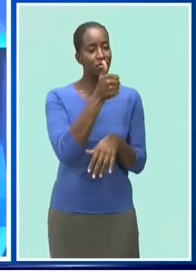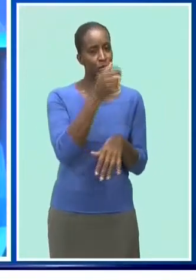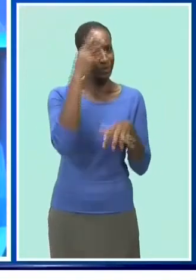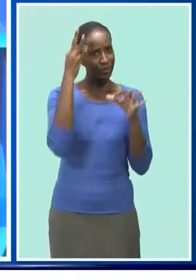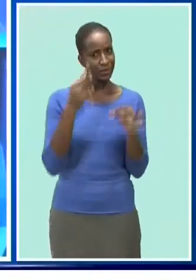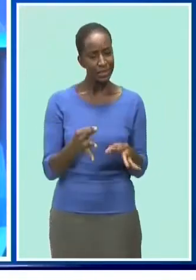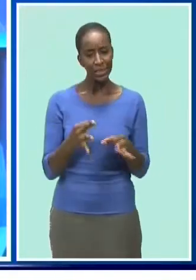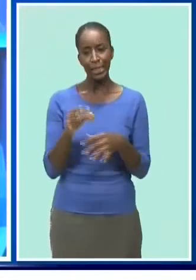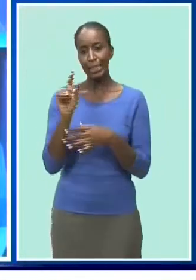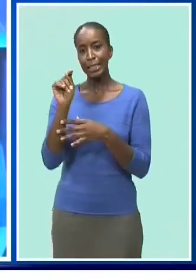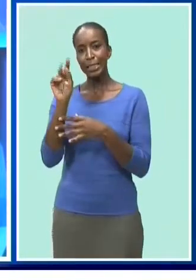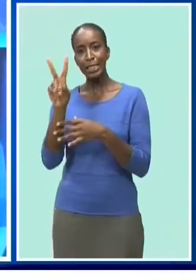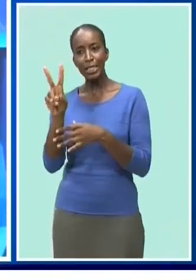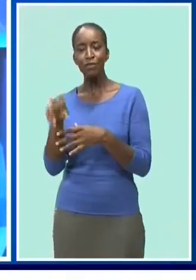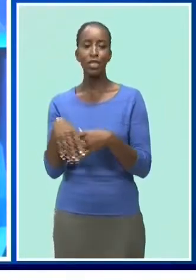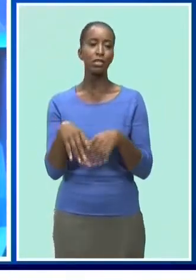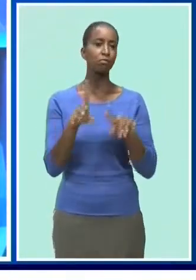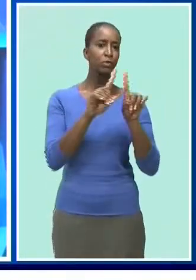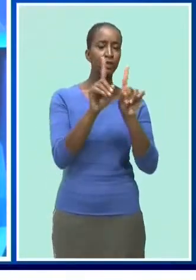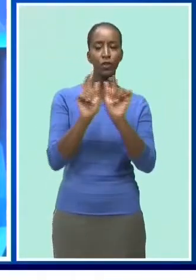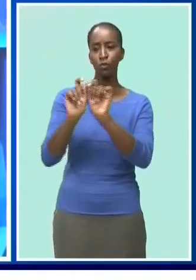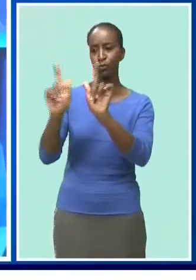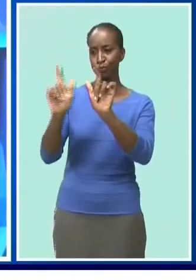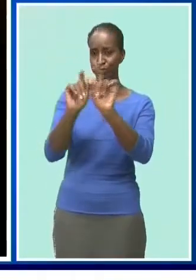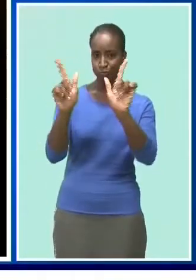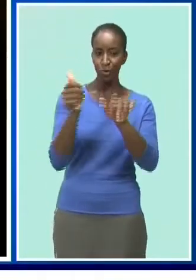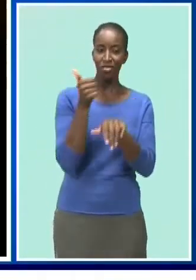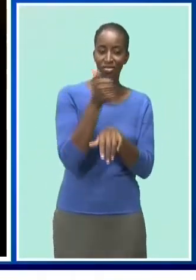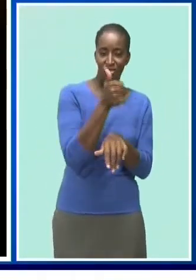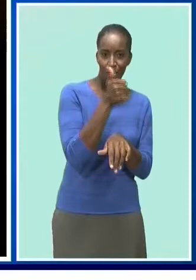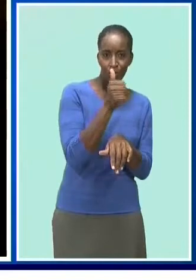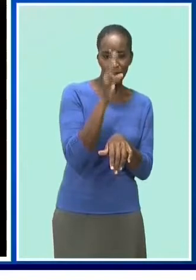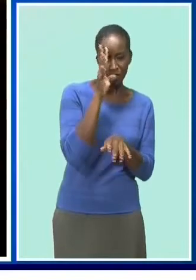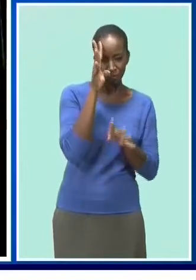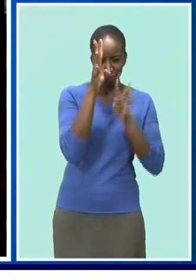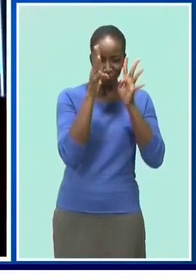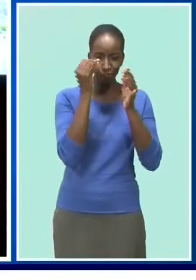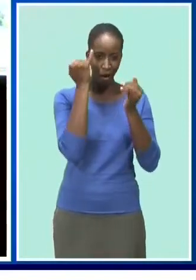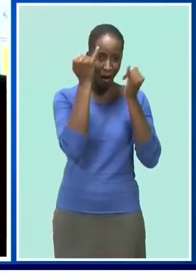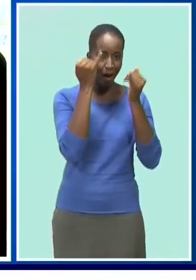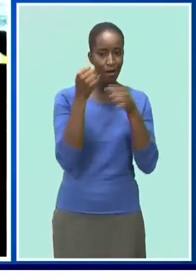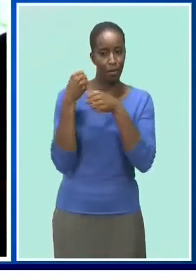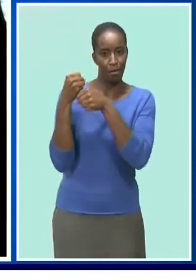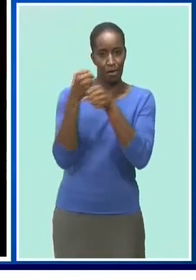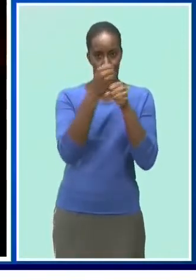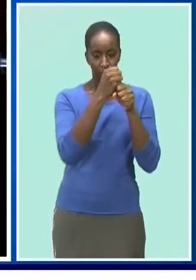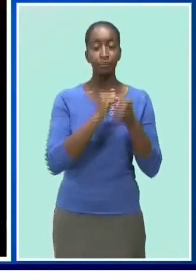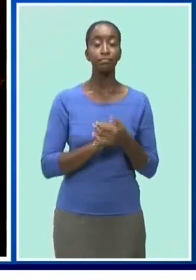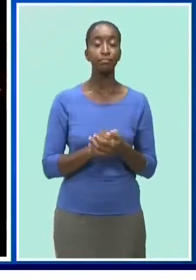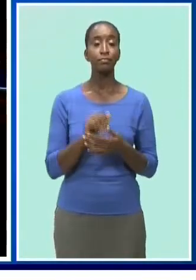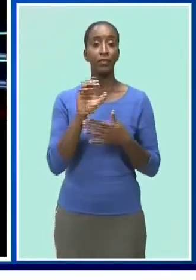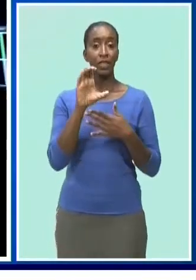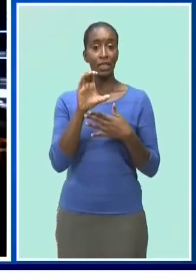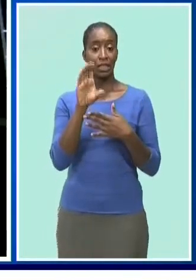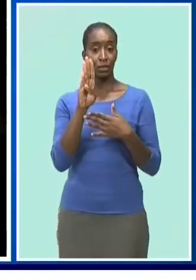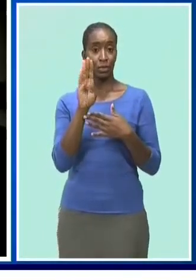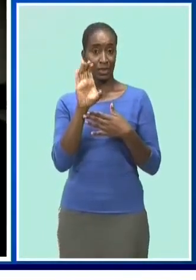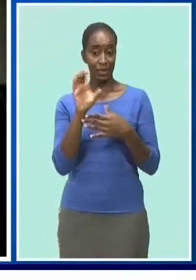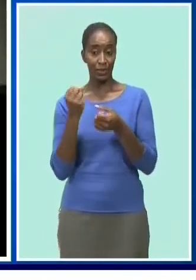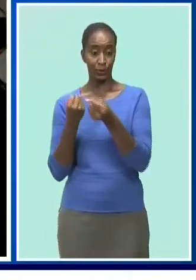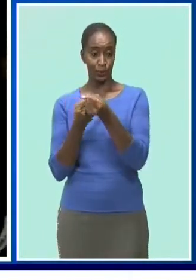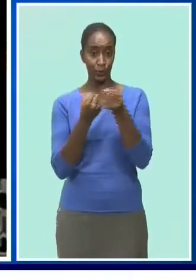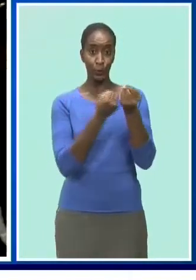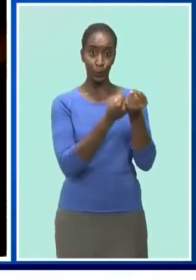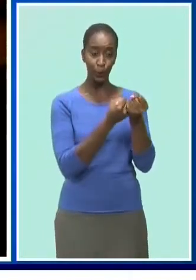say, do this, do that. No, let's do things from their perspective. CBC is a partner in the project, and participants have been training here for 2